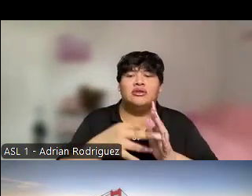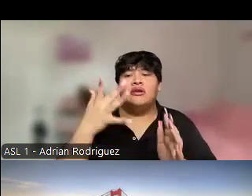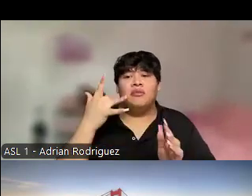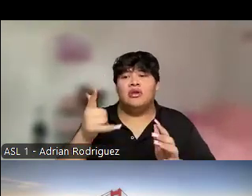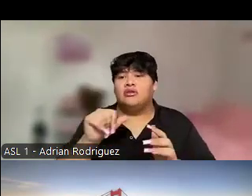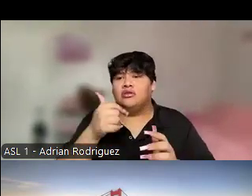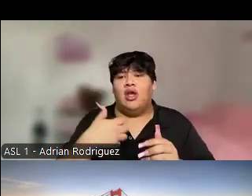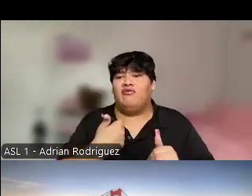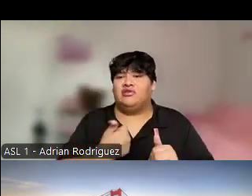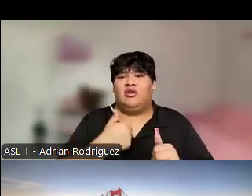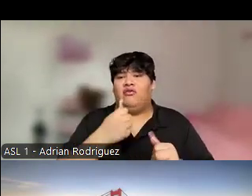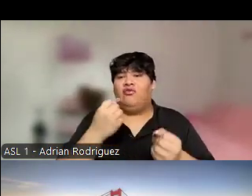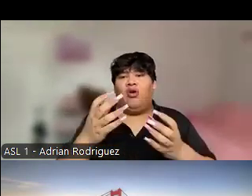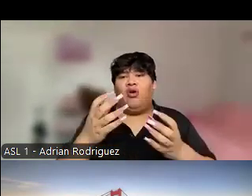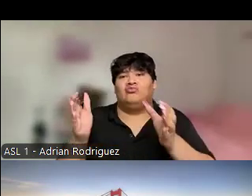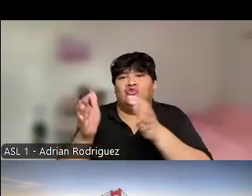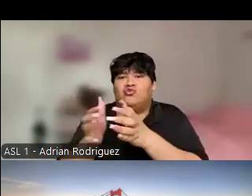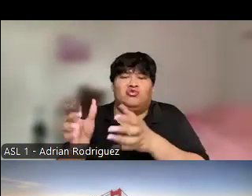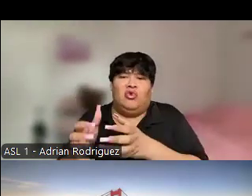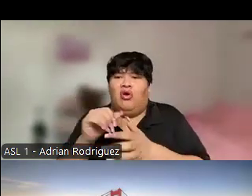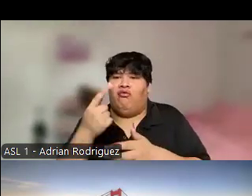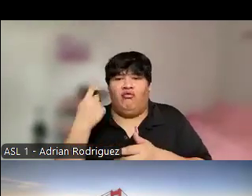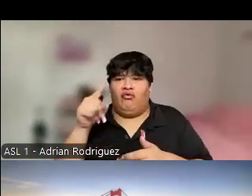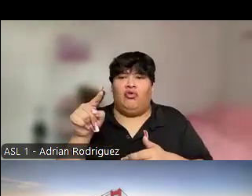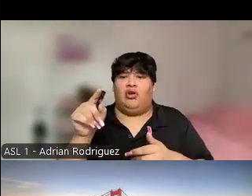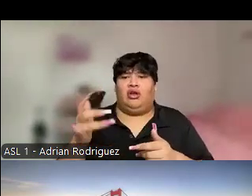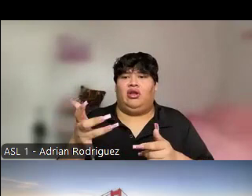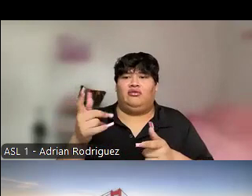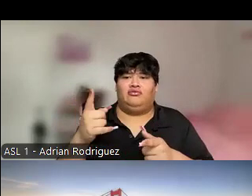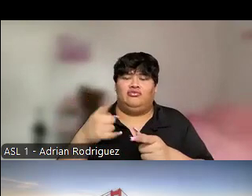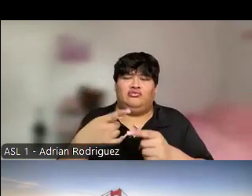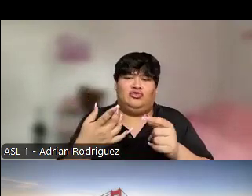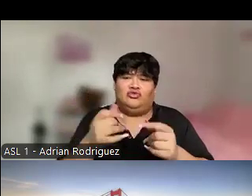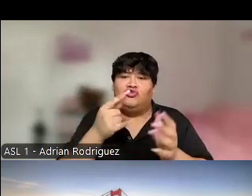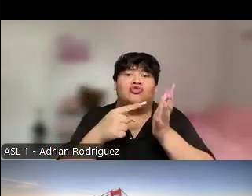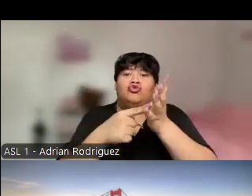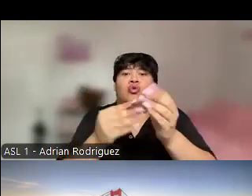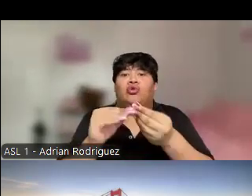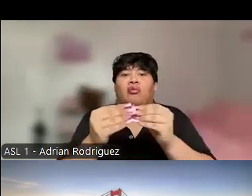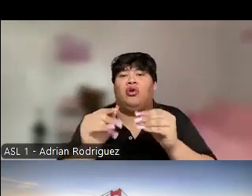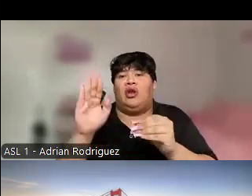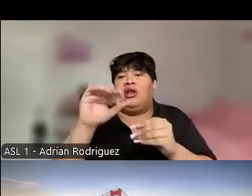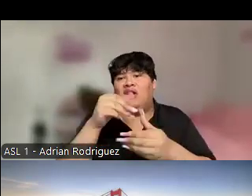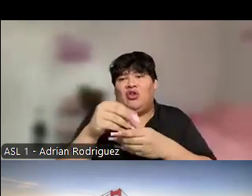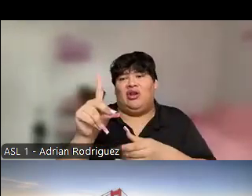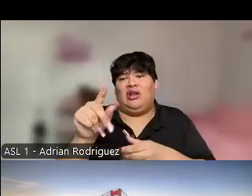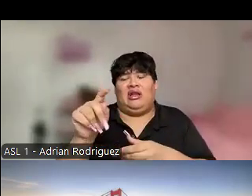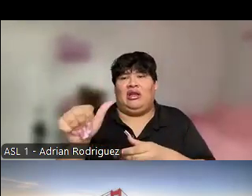cell counts just get too small for it to show up well in our data